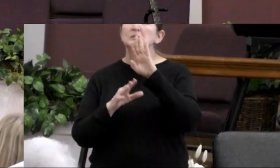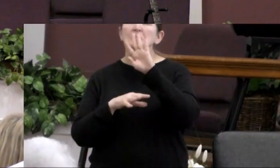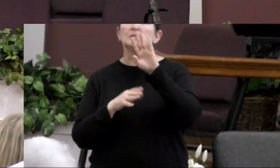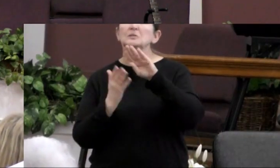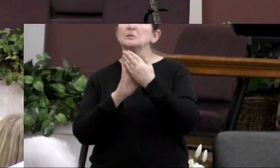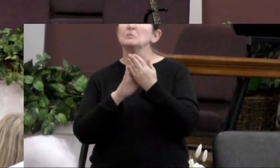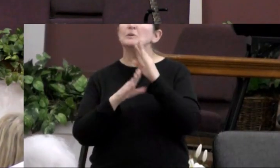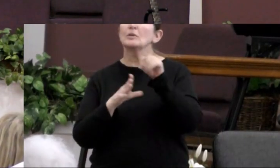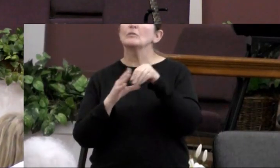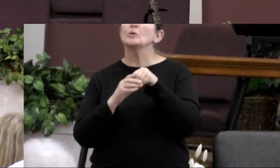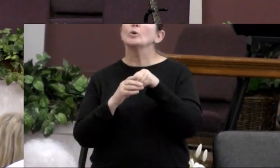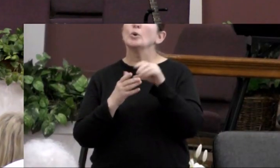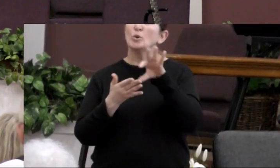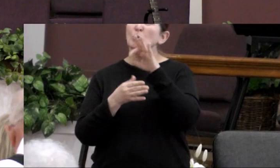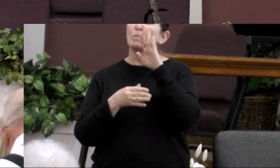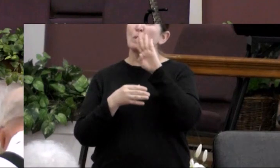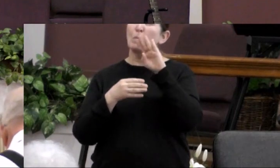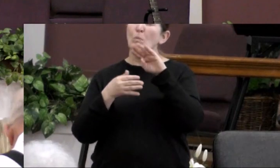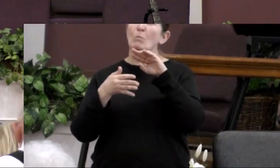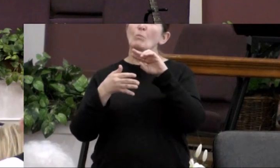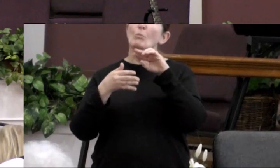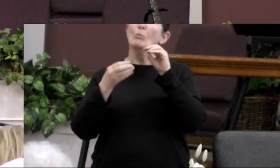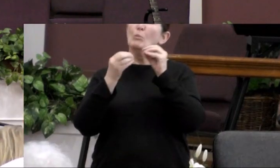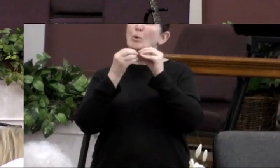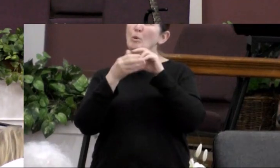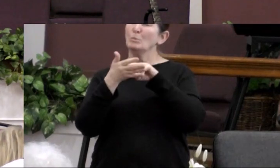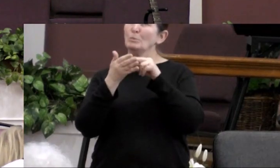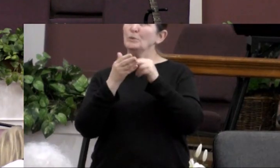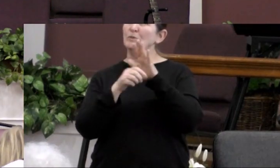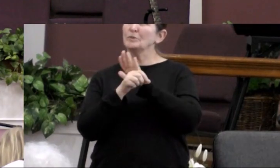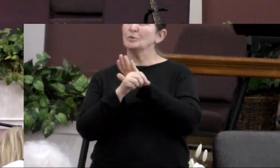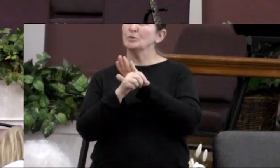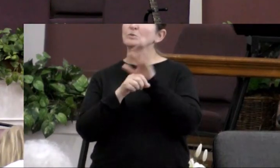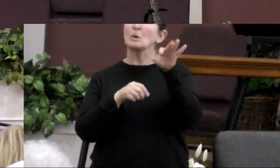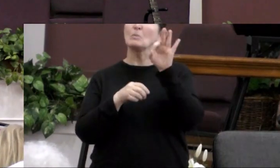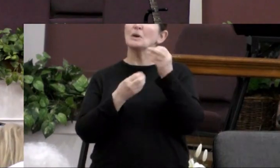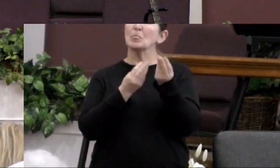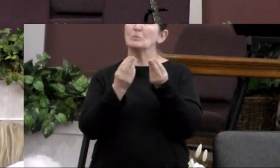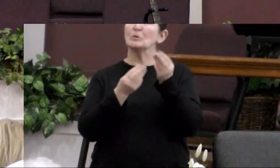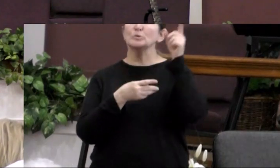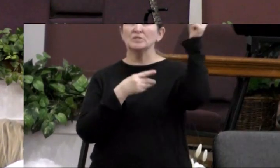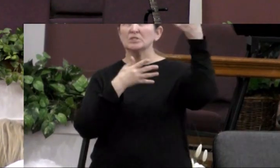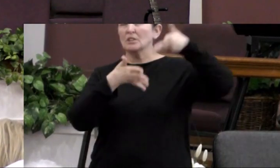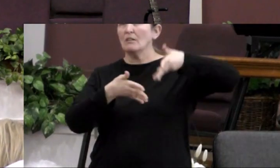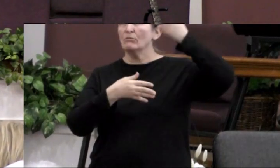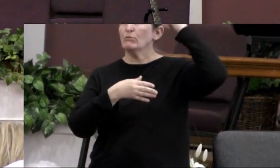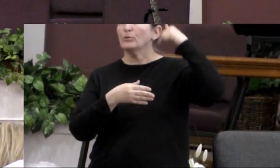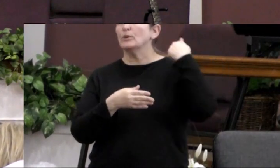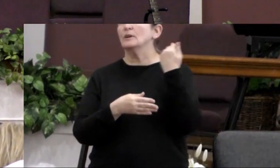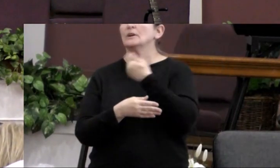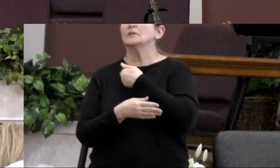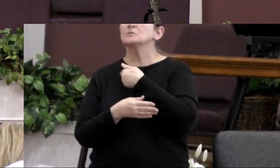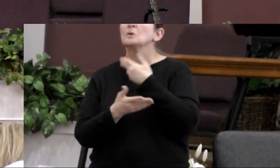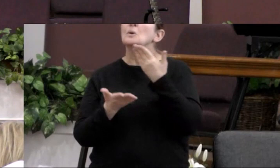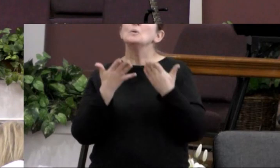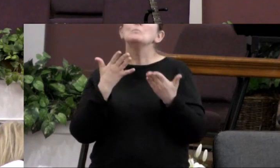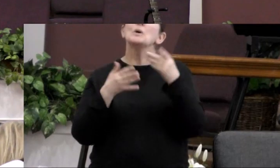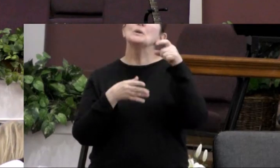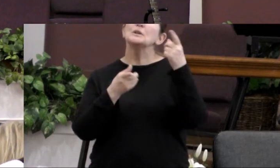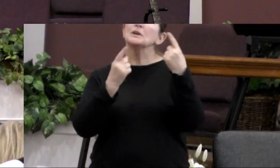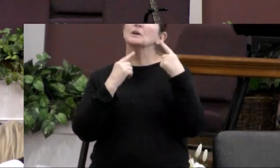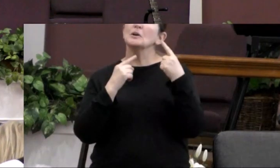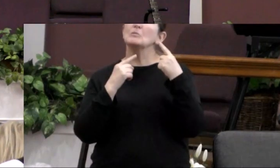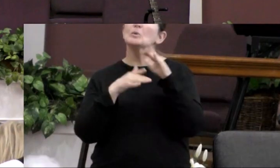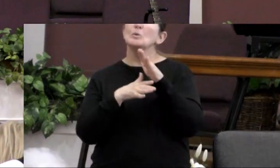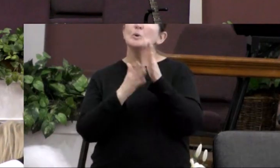you choose to be more intentional and pick up the ministry that he's left for us? Maybe you just need to come and spend a moment in prayer